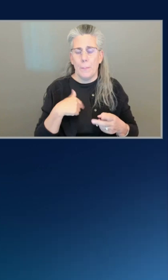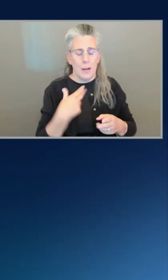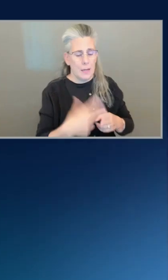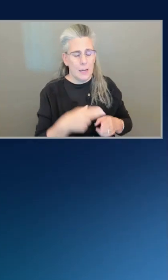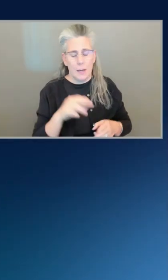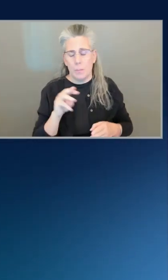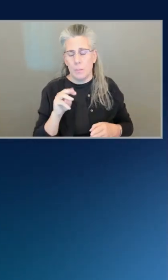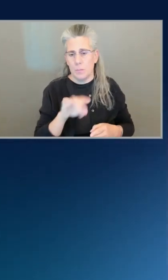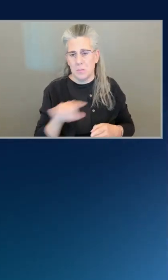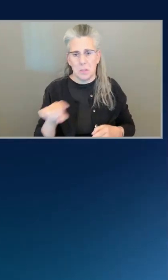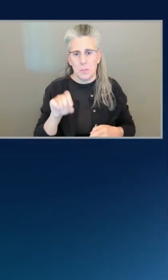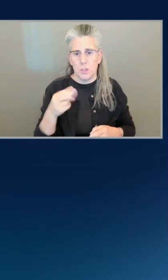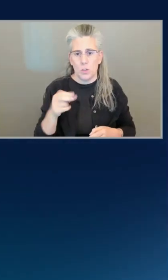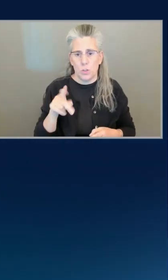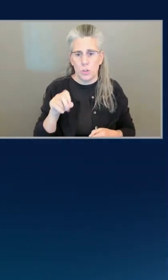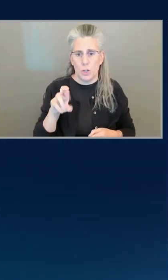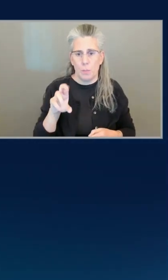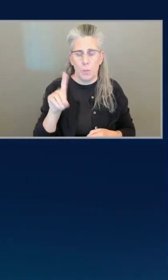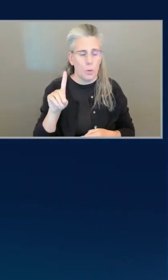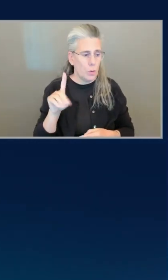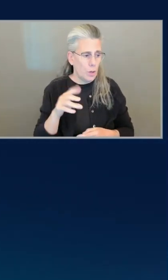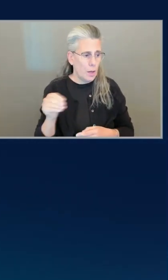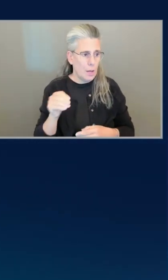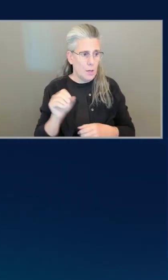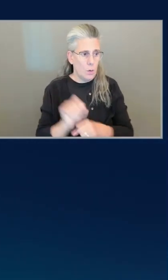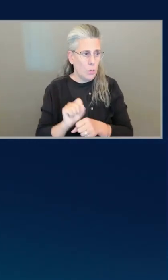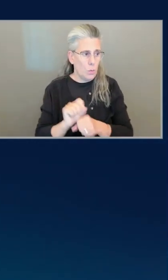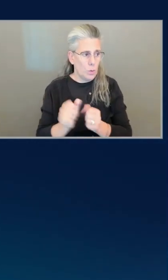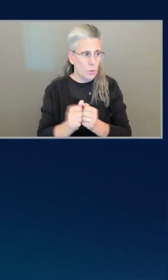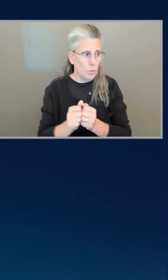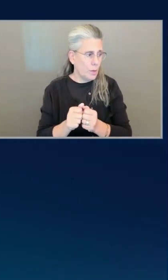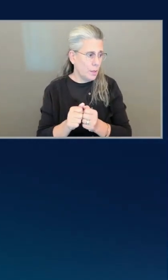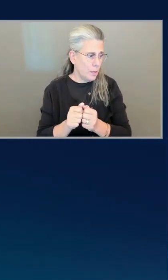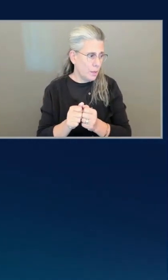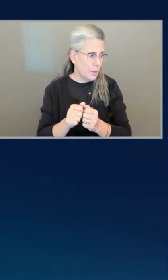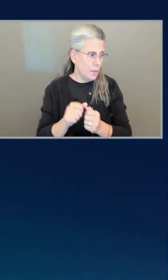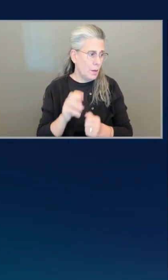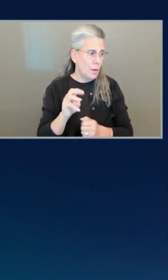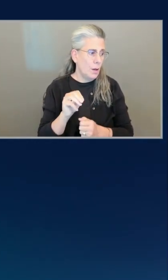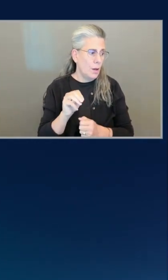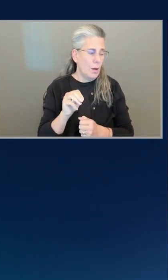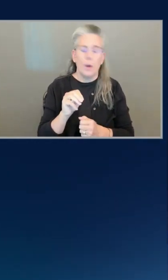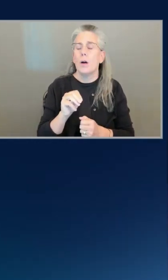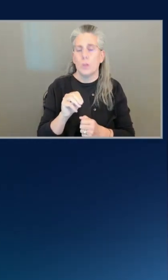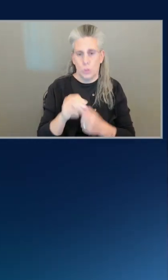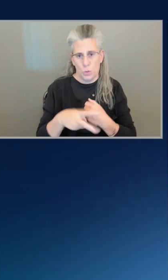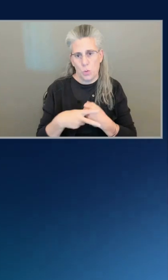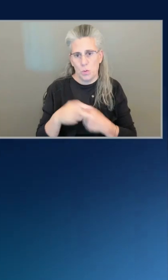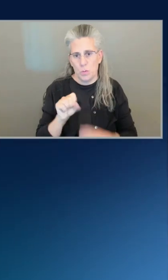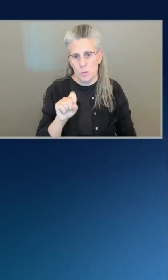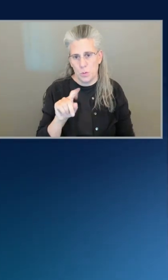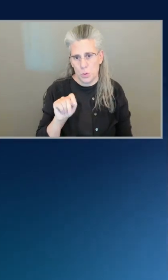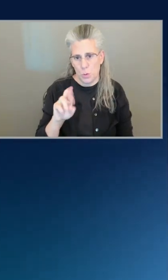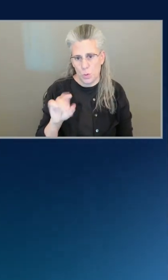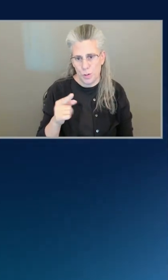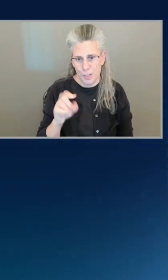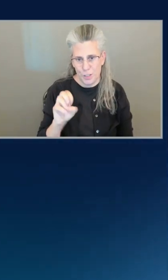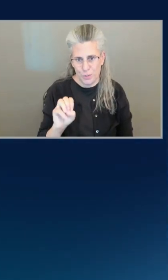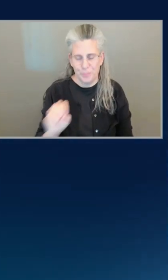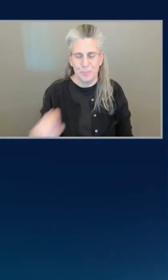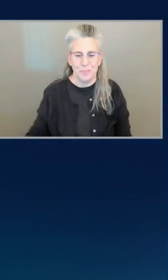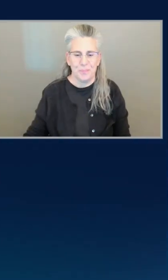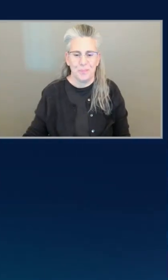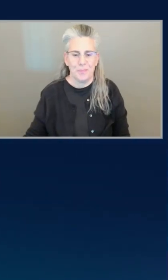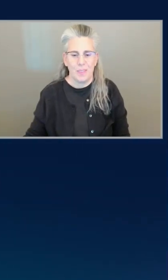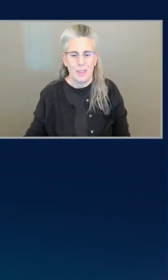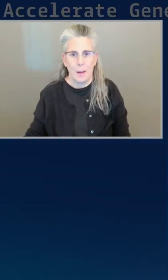specialist, and I work on FSx for Lustre and other high-performance storage. Yeah, we're excited to talk about storage here today. So as we've been going through the day,